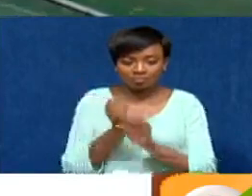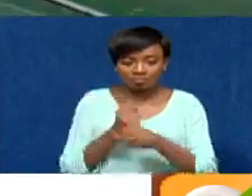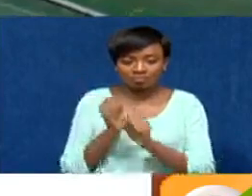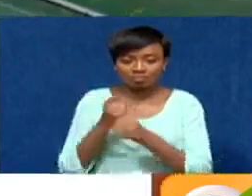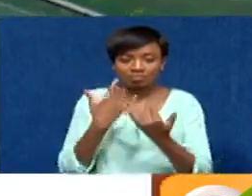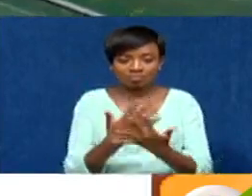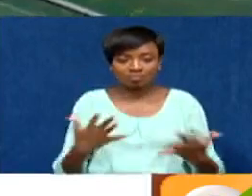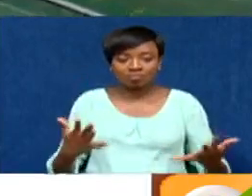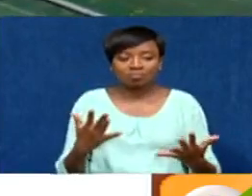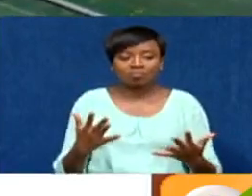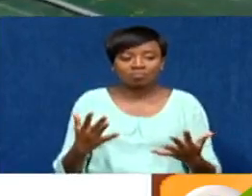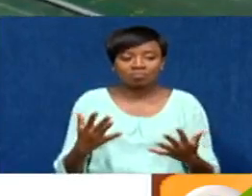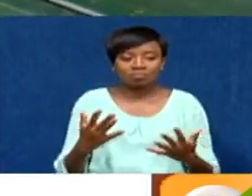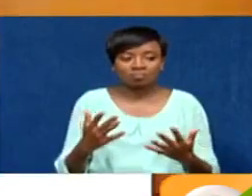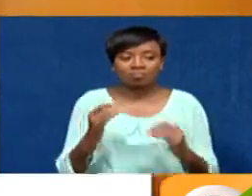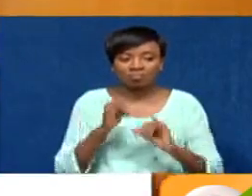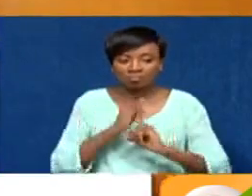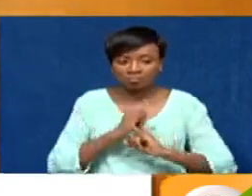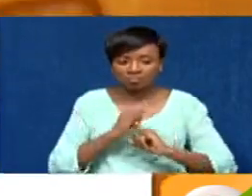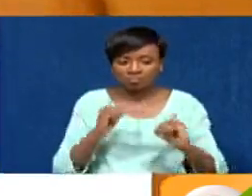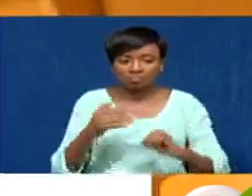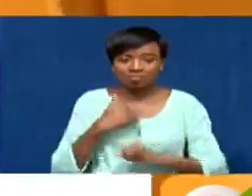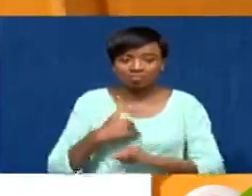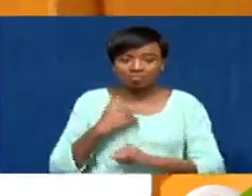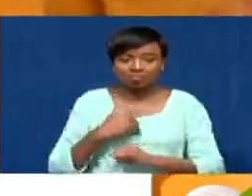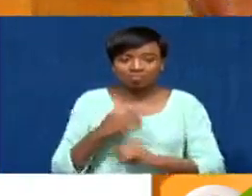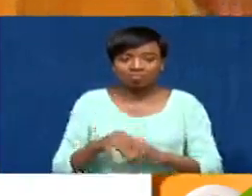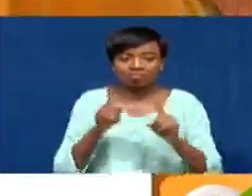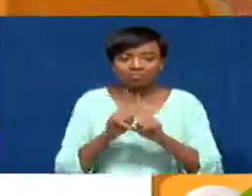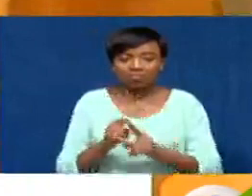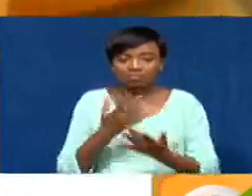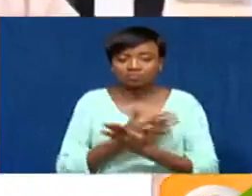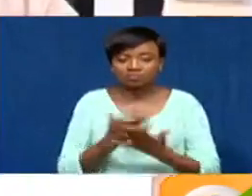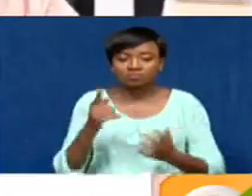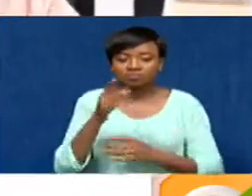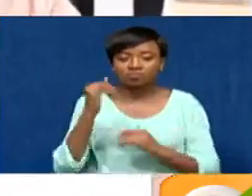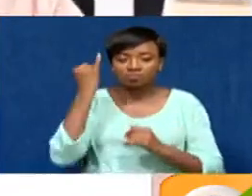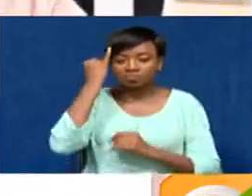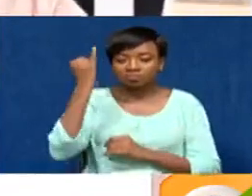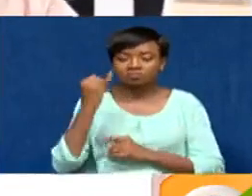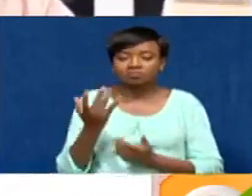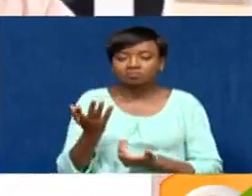pure leather sourced from local tanneries. Anything that you can imagine in the luggage space,